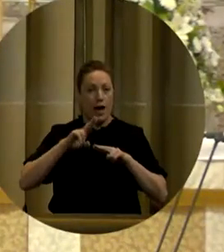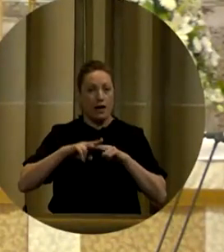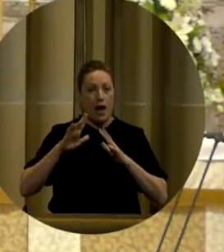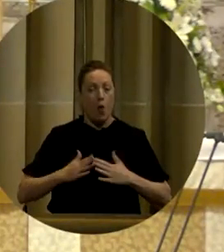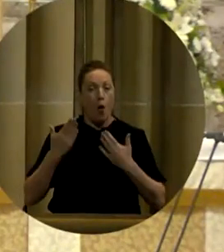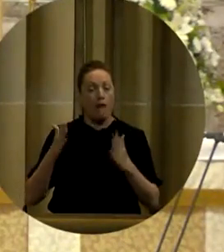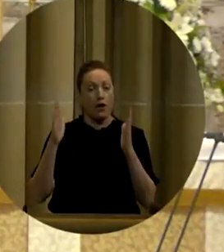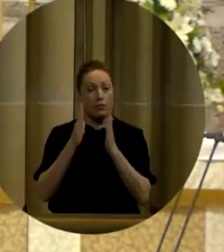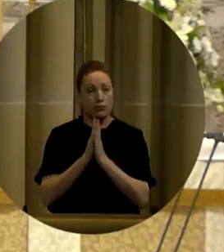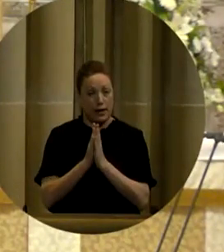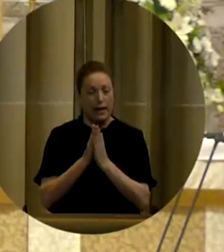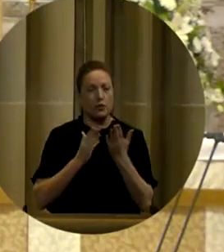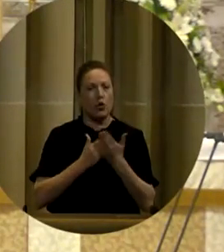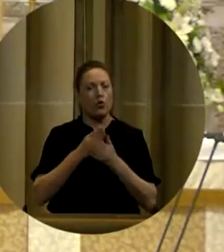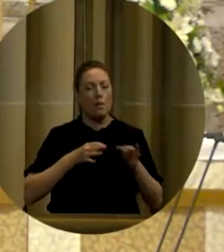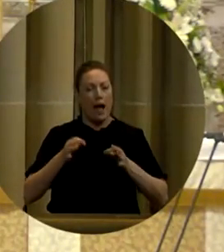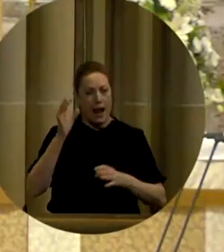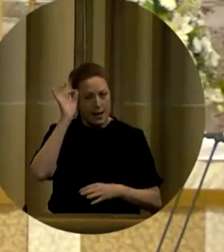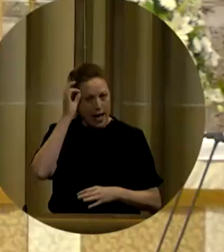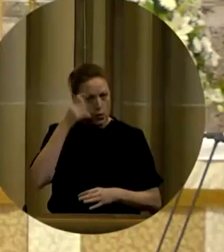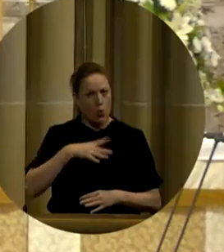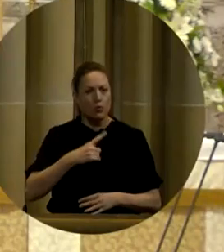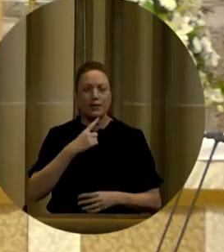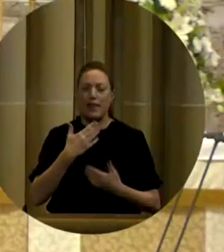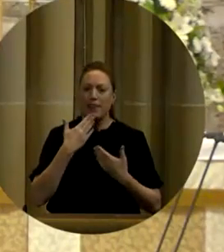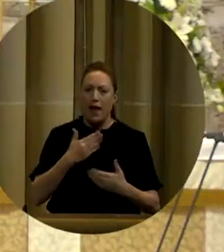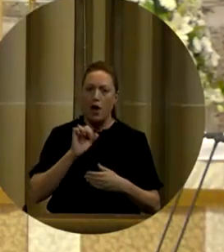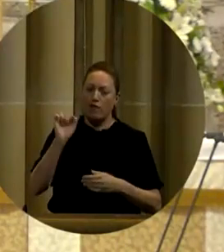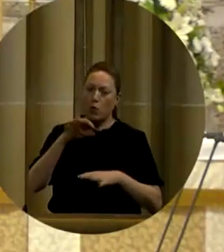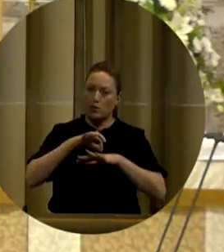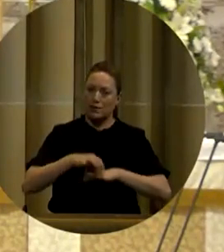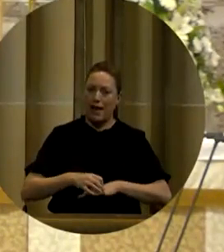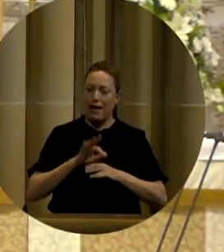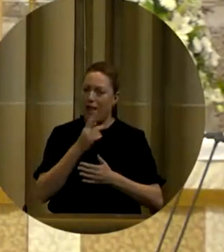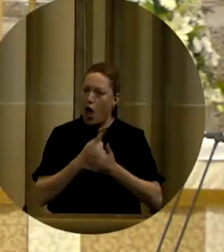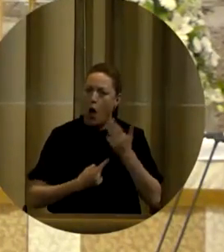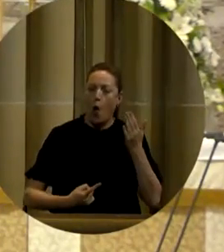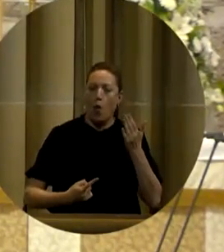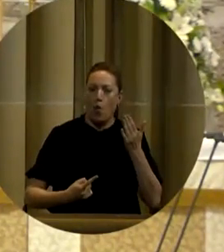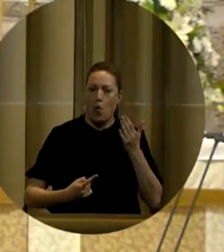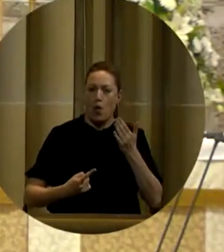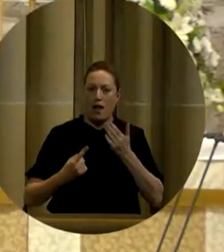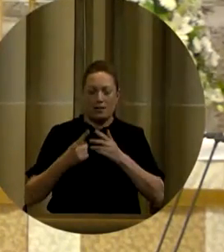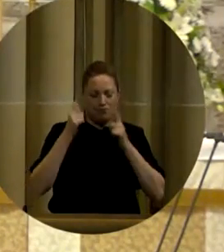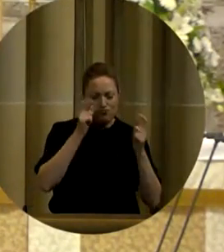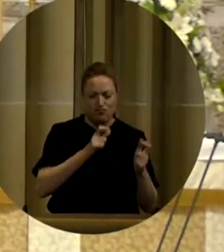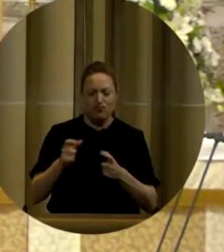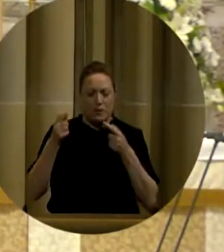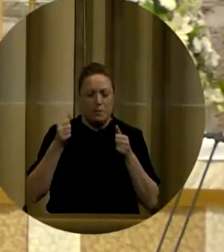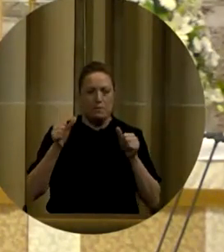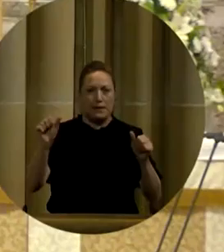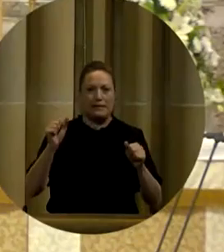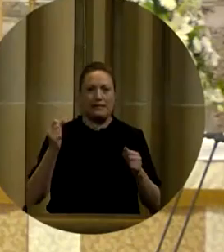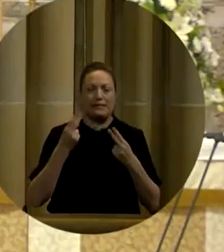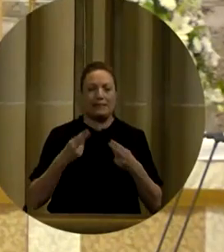our prayers for this plenary council, we thank you for your Son, the only conqueror of sin and death, who